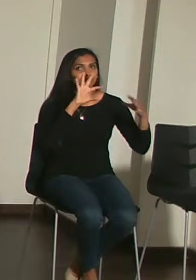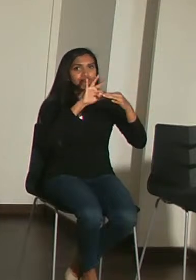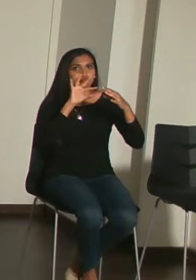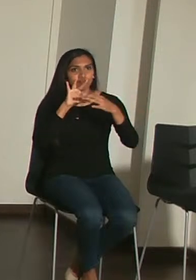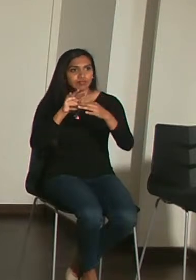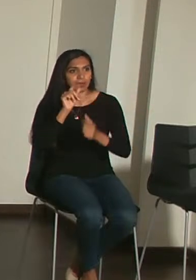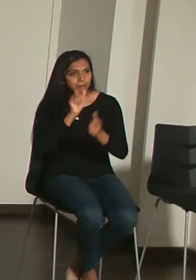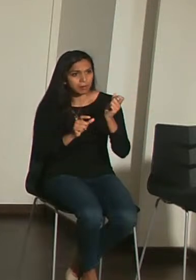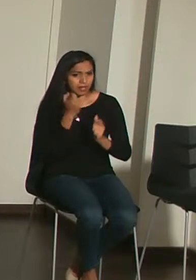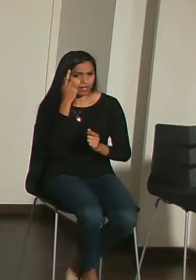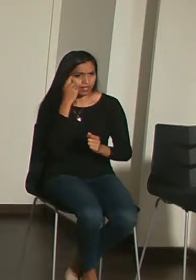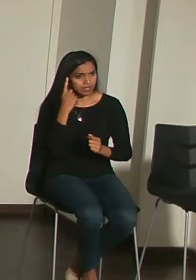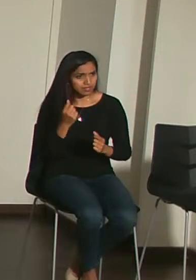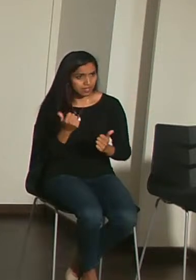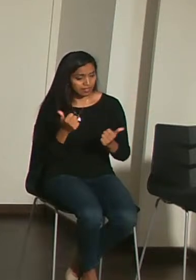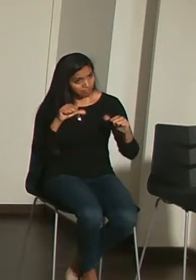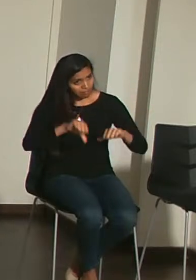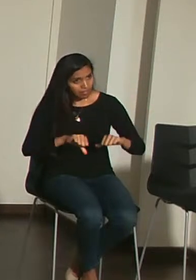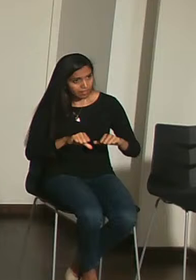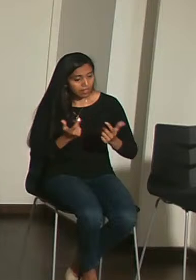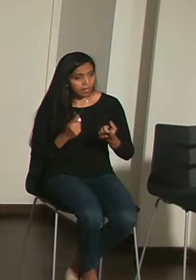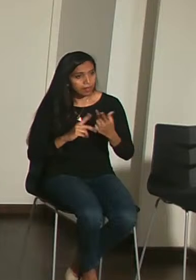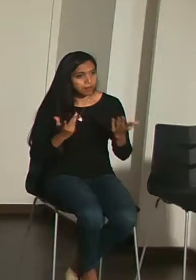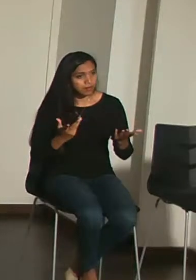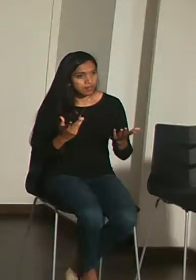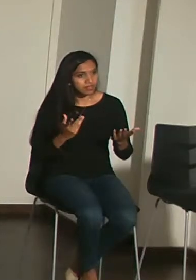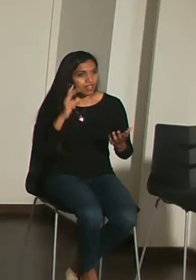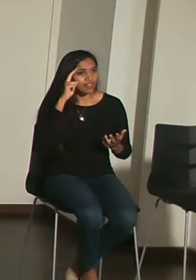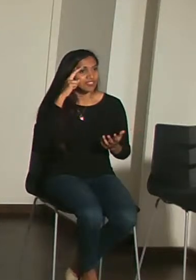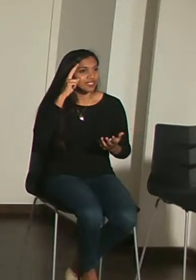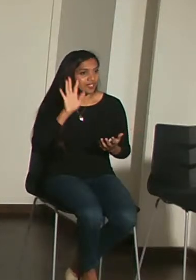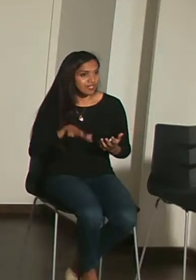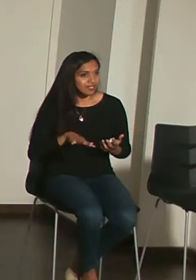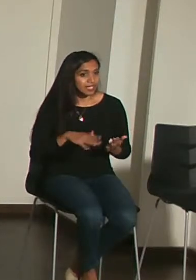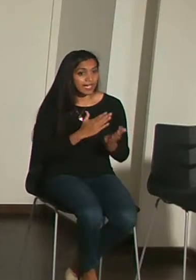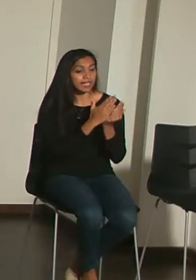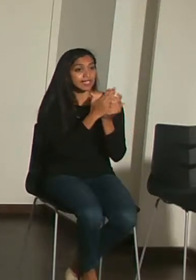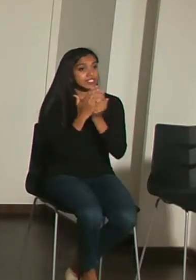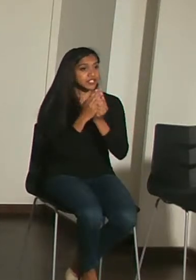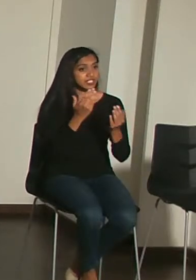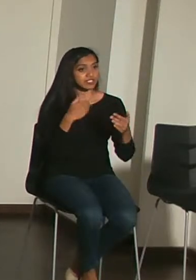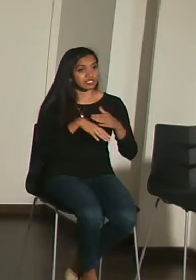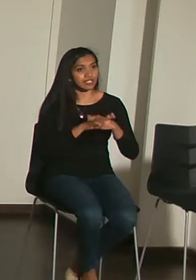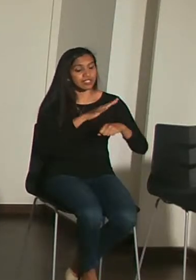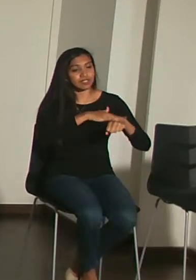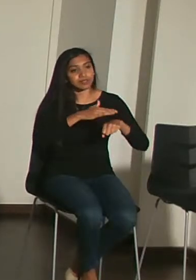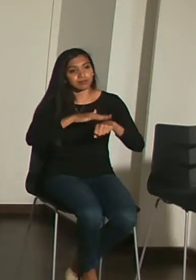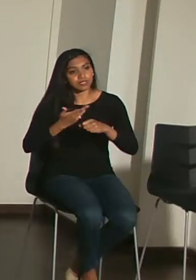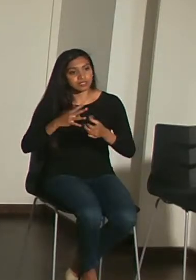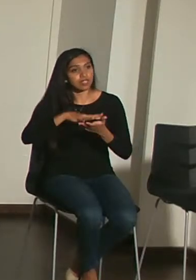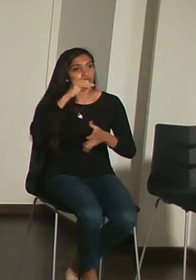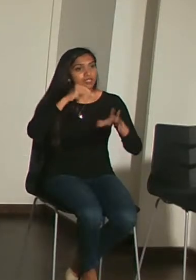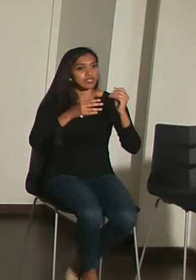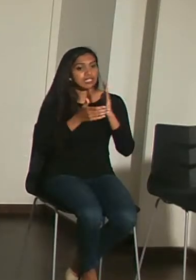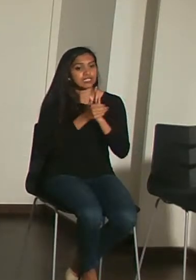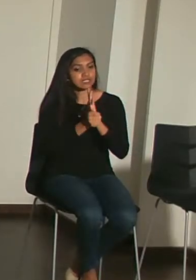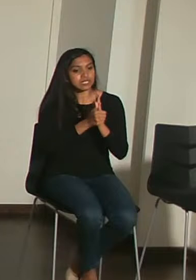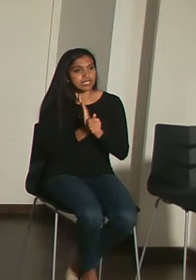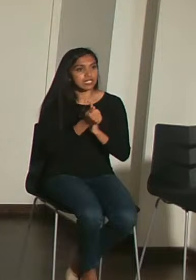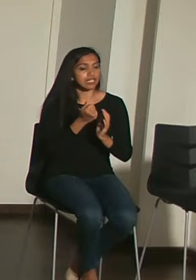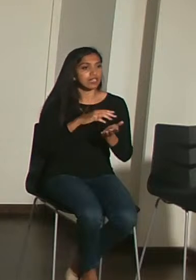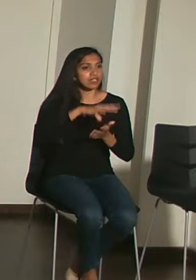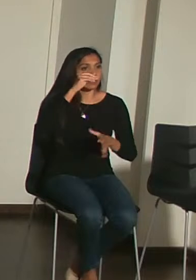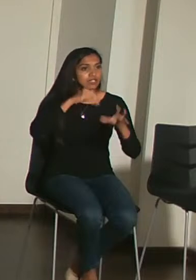this? And one thing is that the educational experience is that they learn the skill of botanical